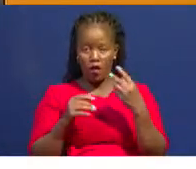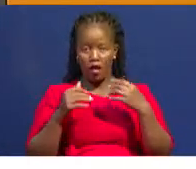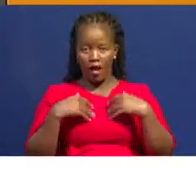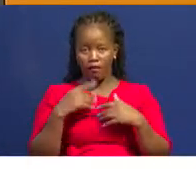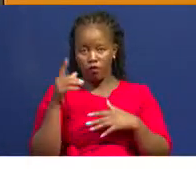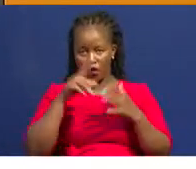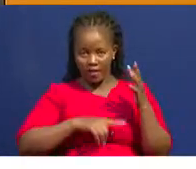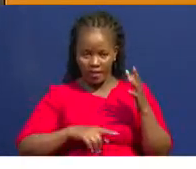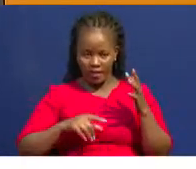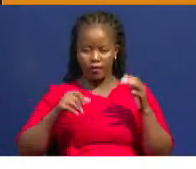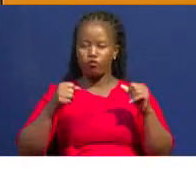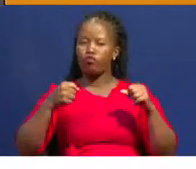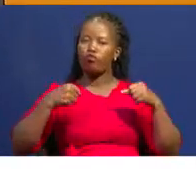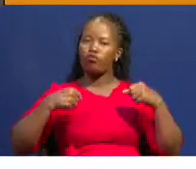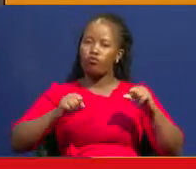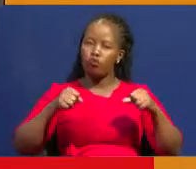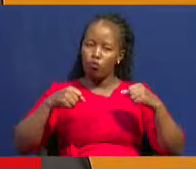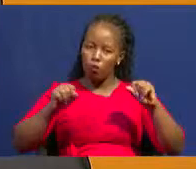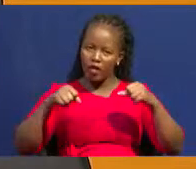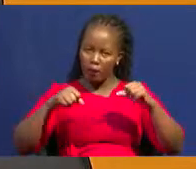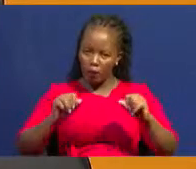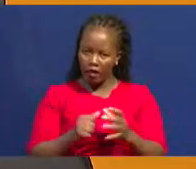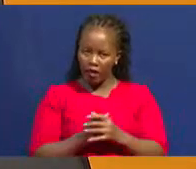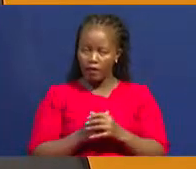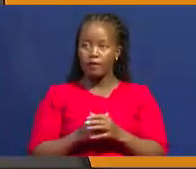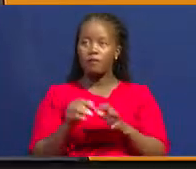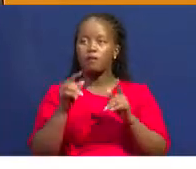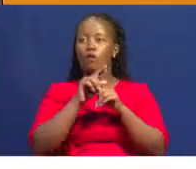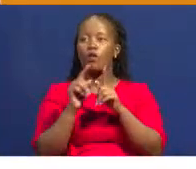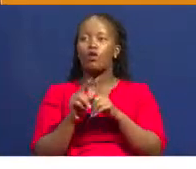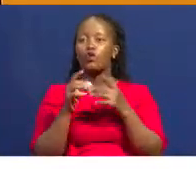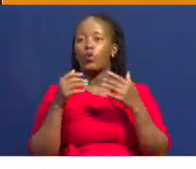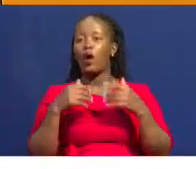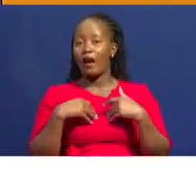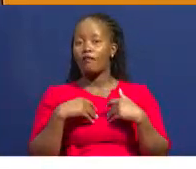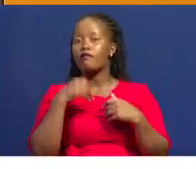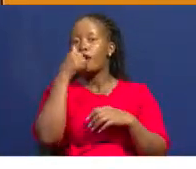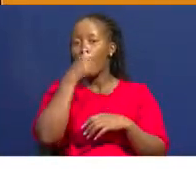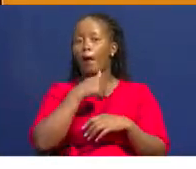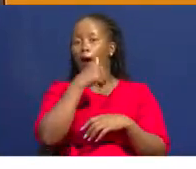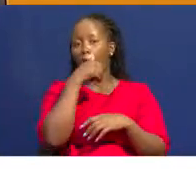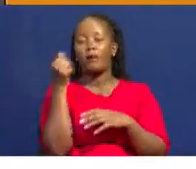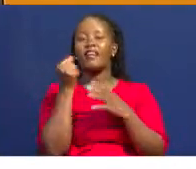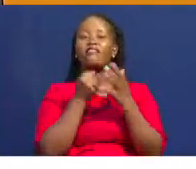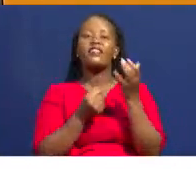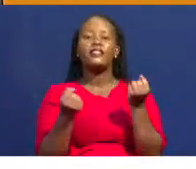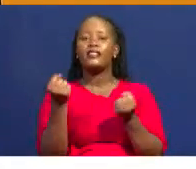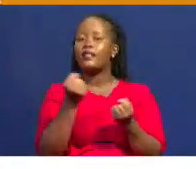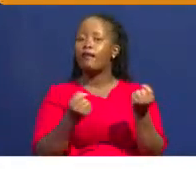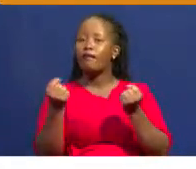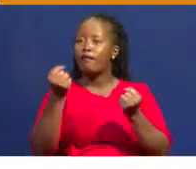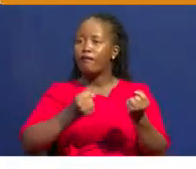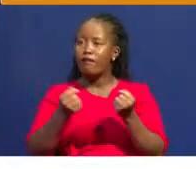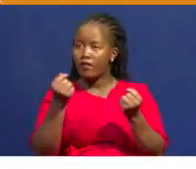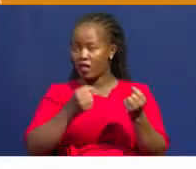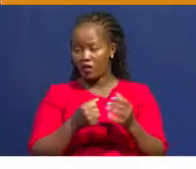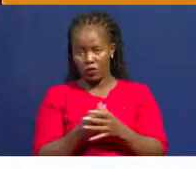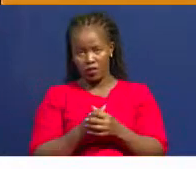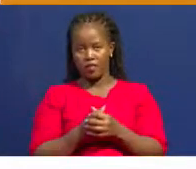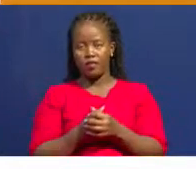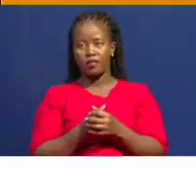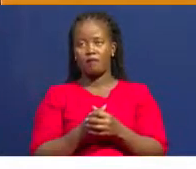borders. Then we also have private vehicles, the so-called